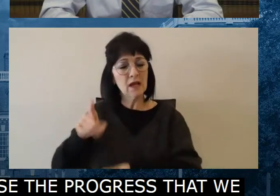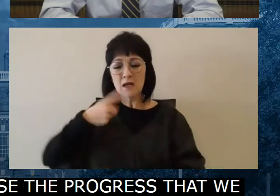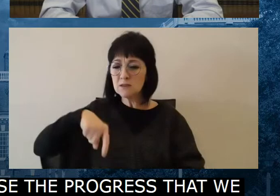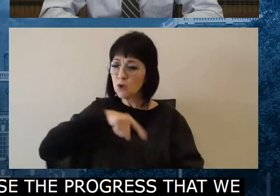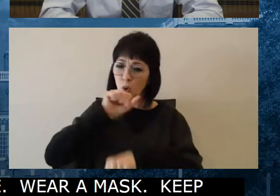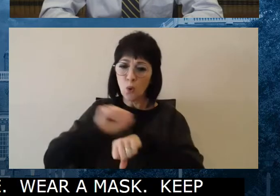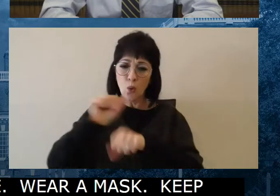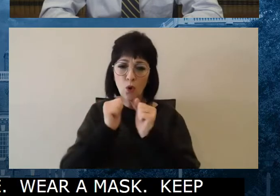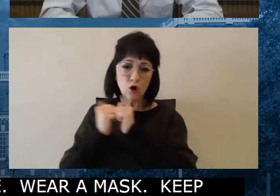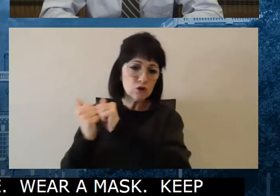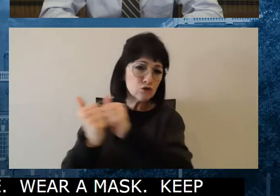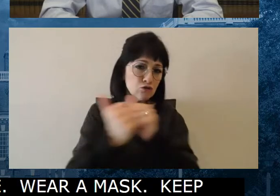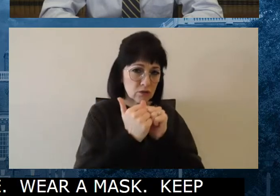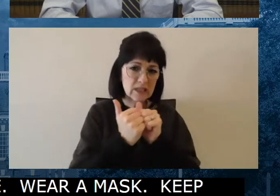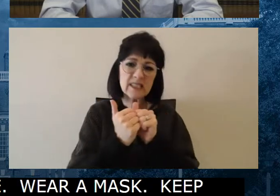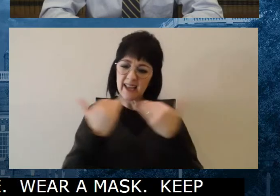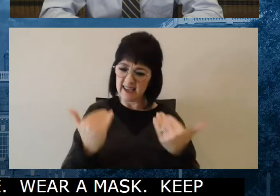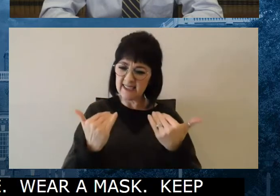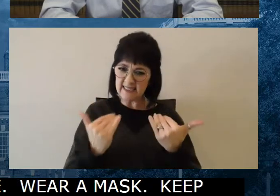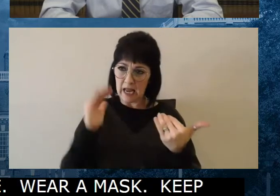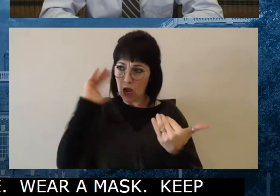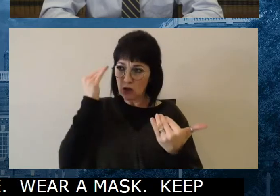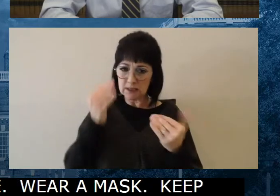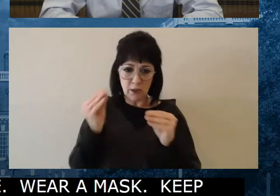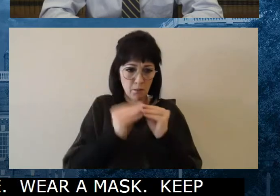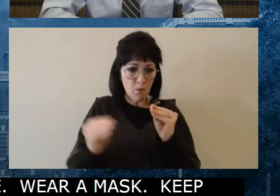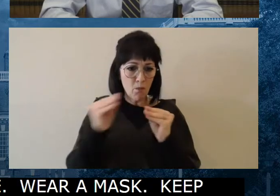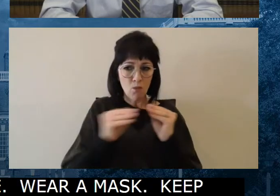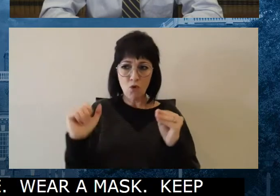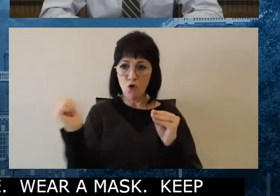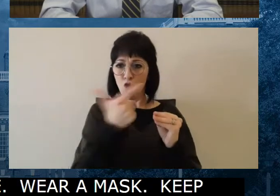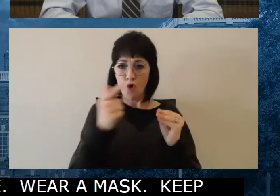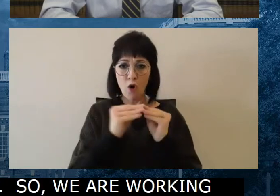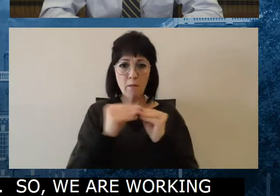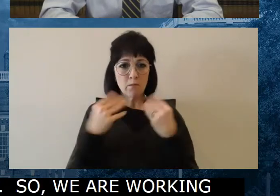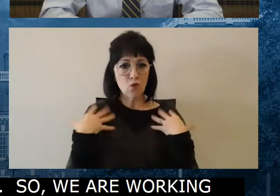better, getting healthier, and sooner we're going to be